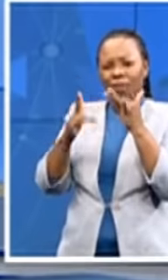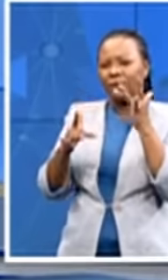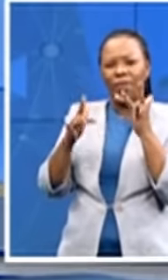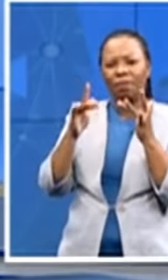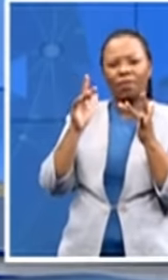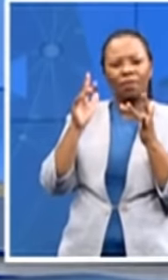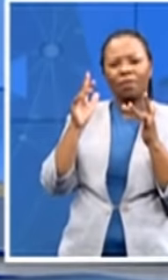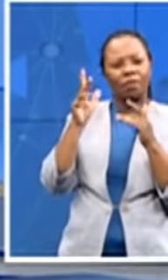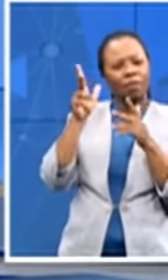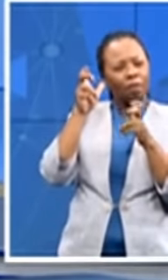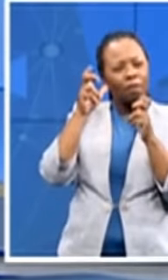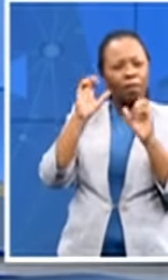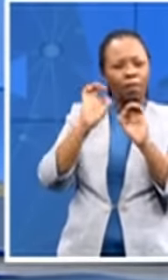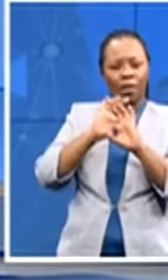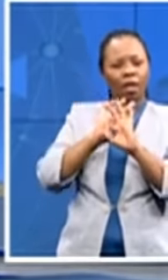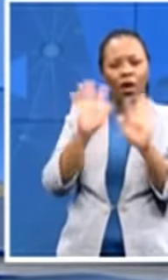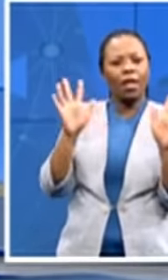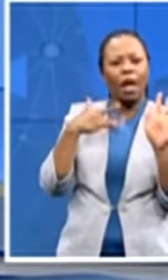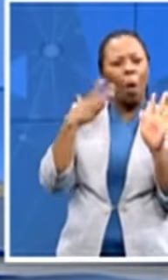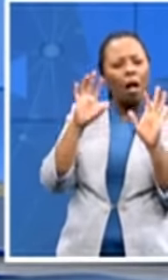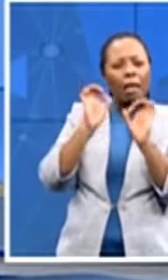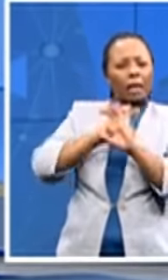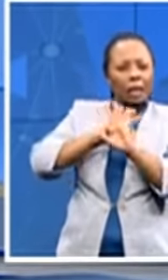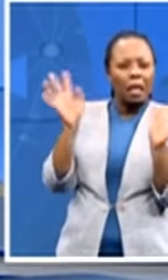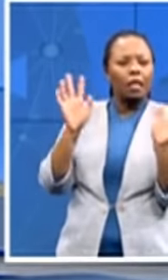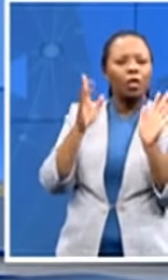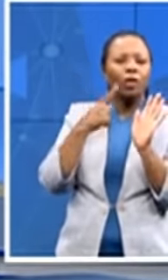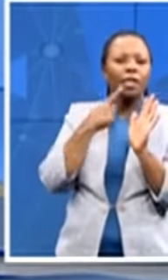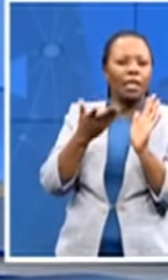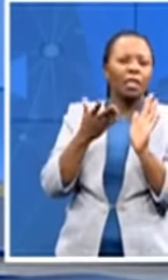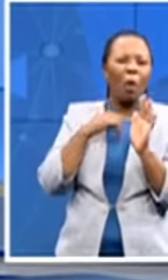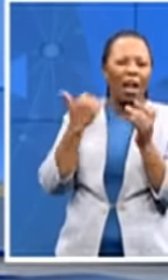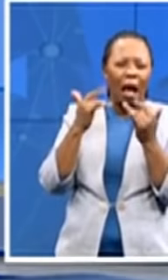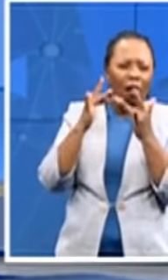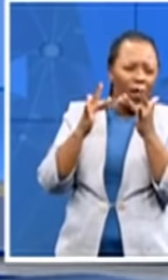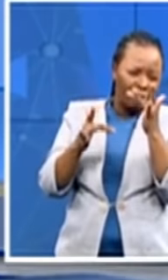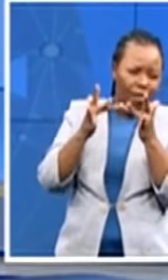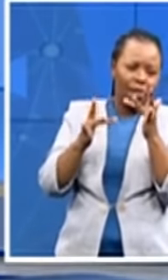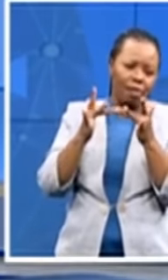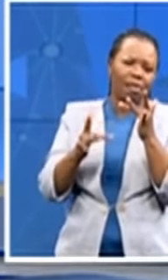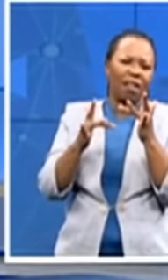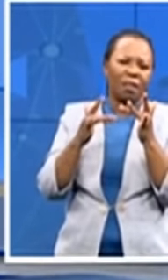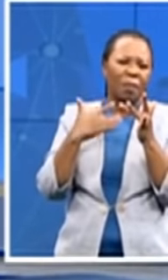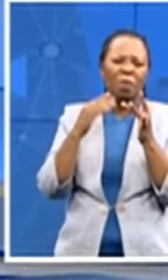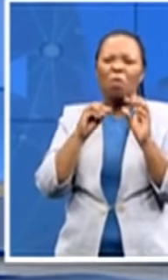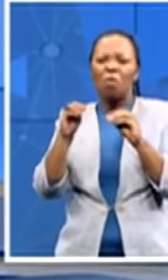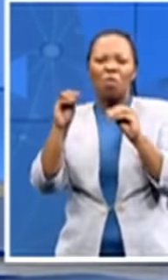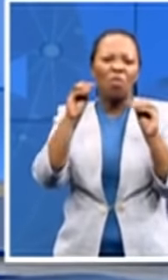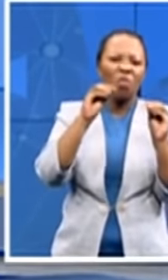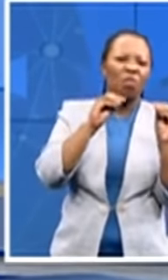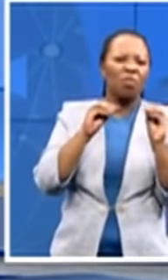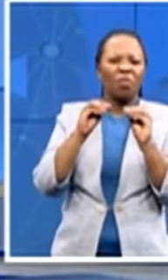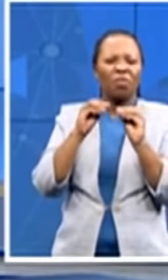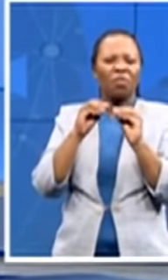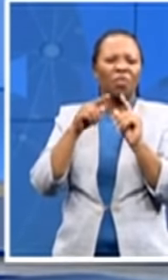you're saying with regards to this matter. If you can move around a bit just to improve that line. So with regards